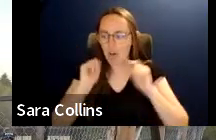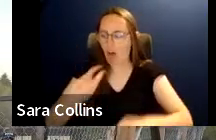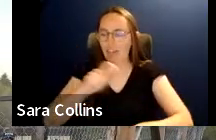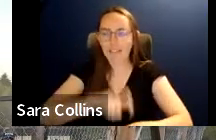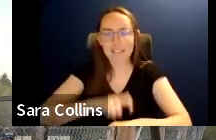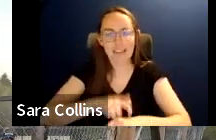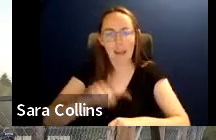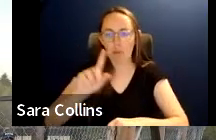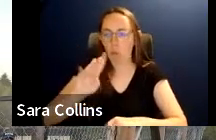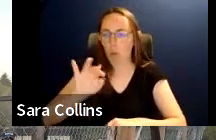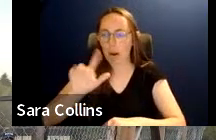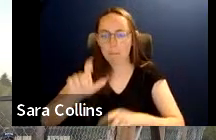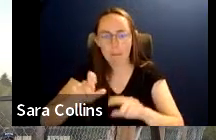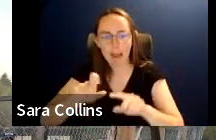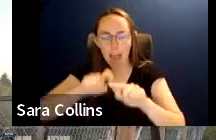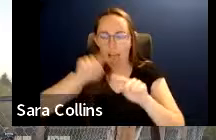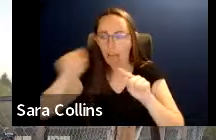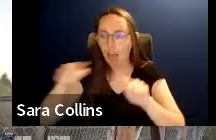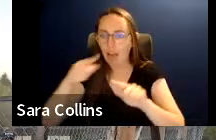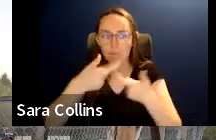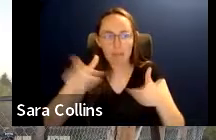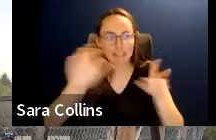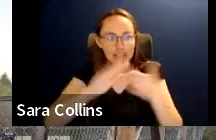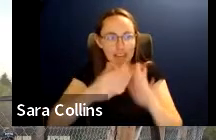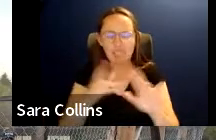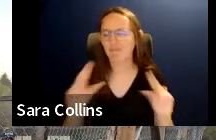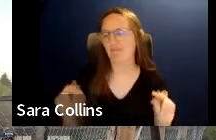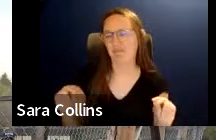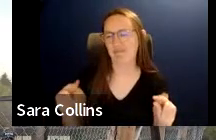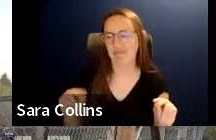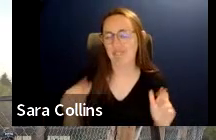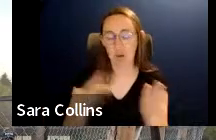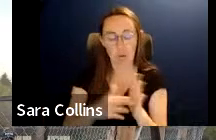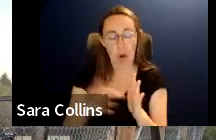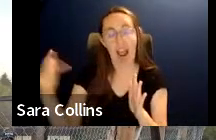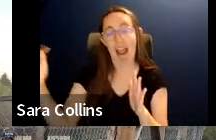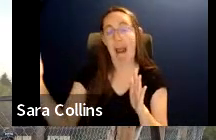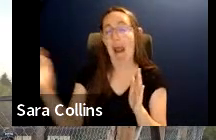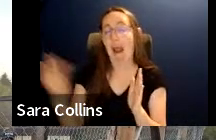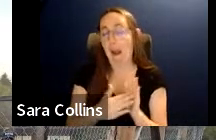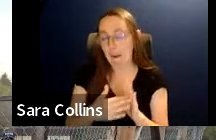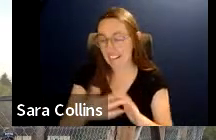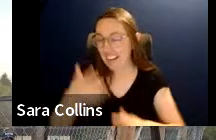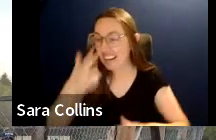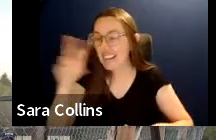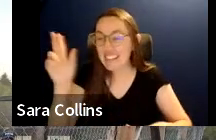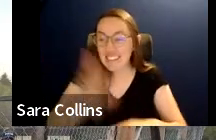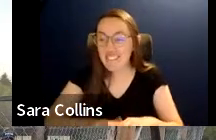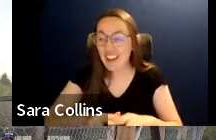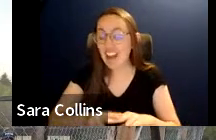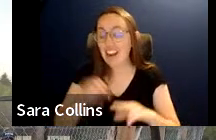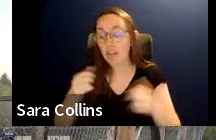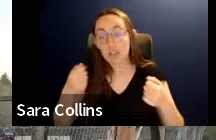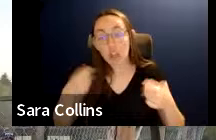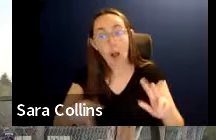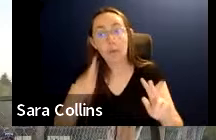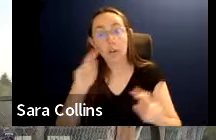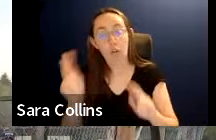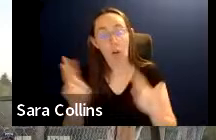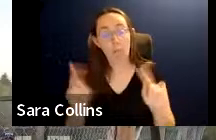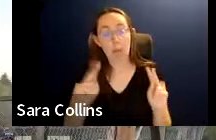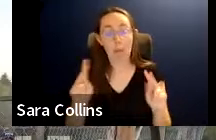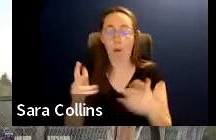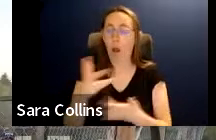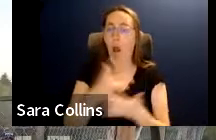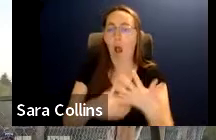every day. So it's kind of a novel event and was really fun, but again, was a chance for both people of all abilities to hang